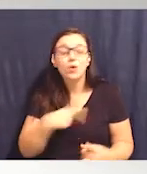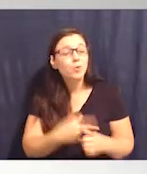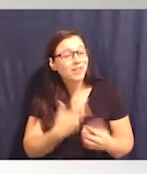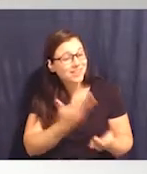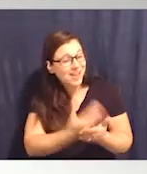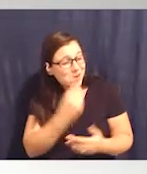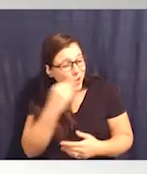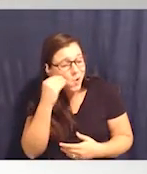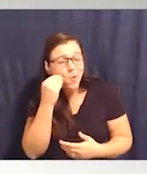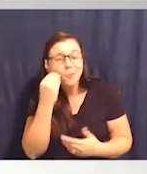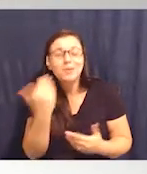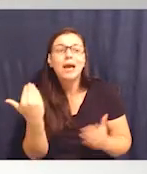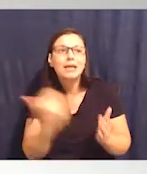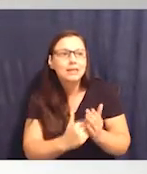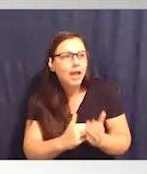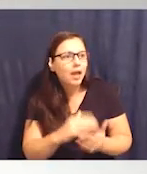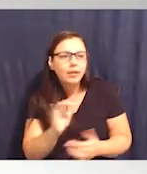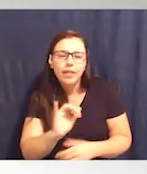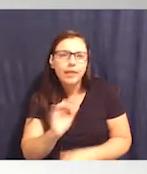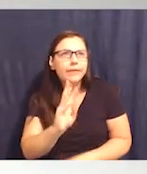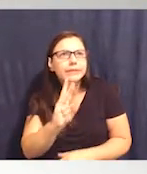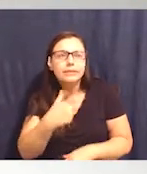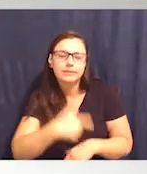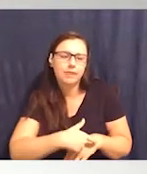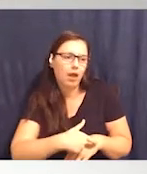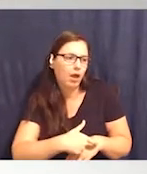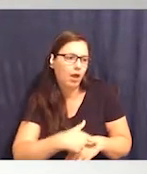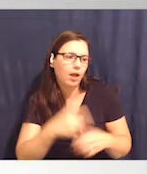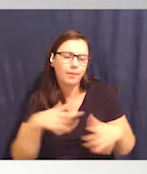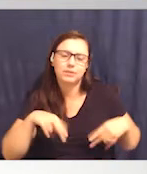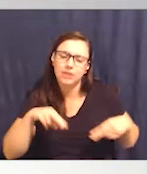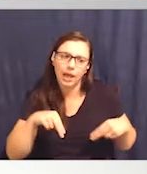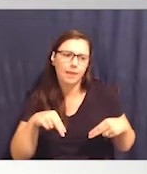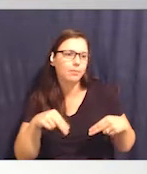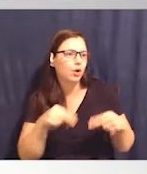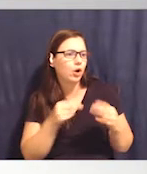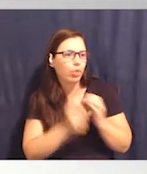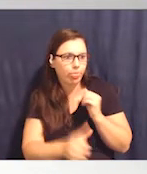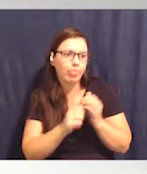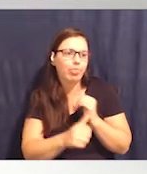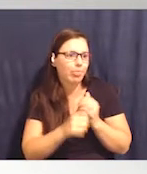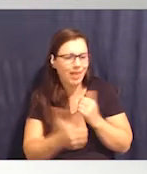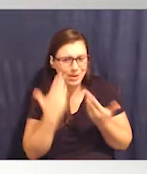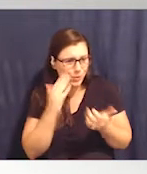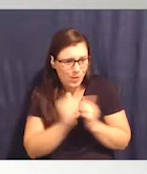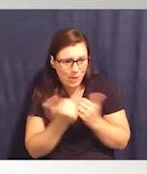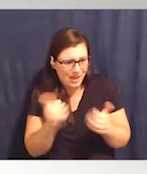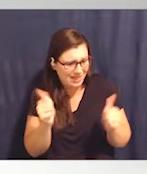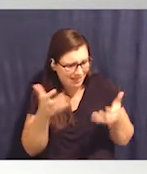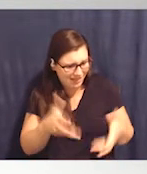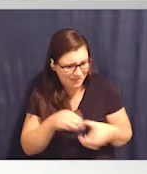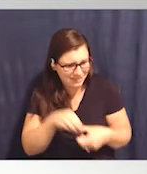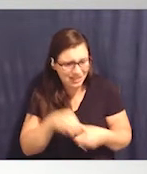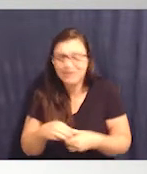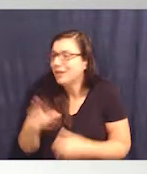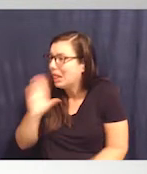the 6th time. I don't know how he had anything left in him. Hello? Hello?